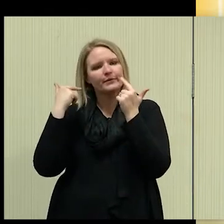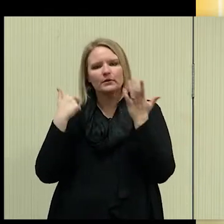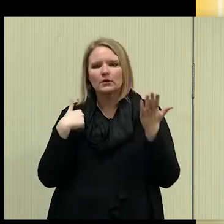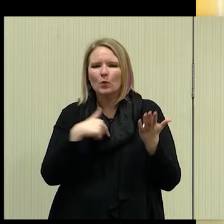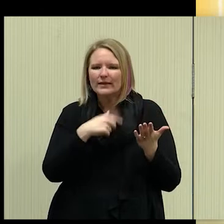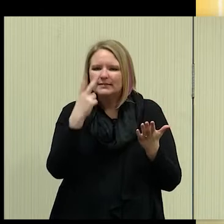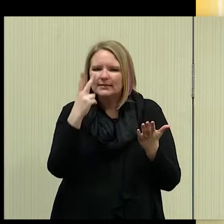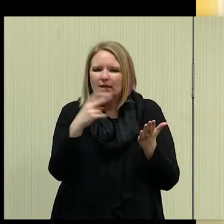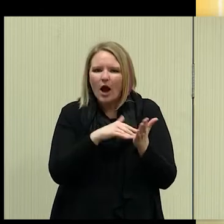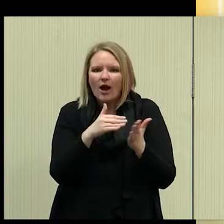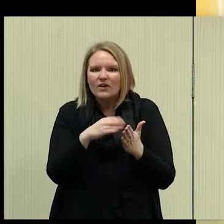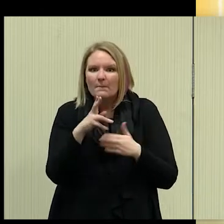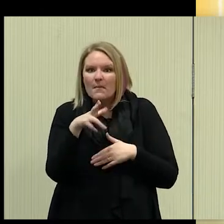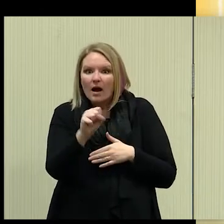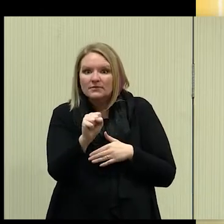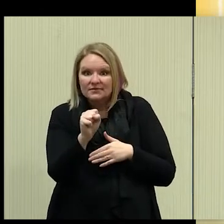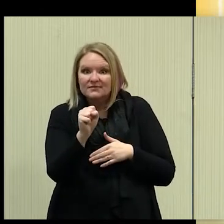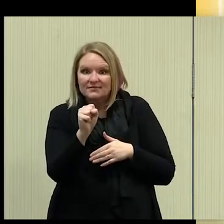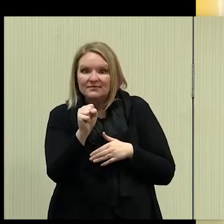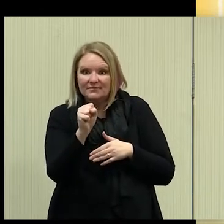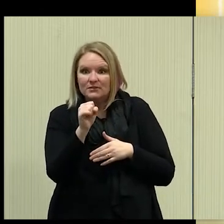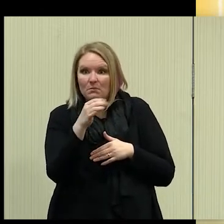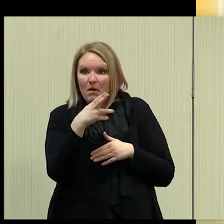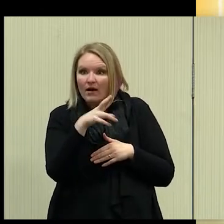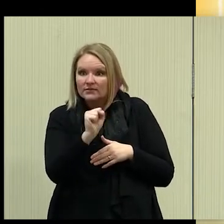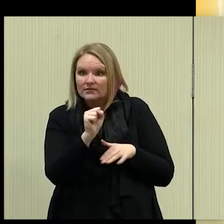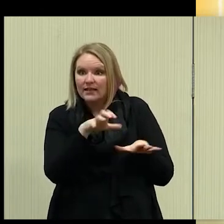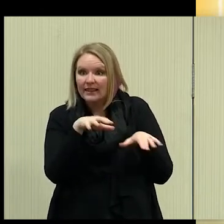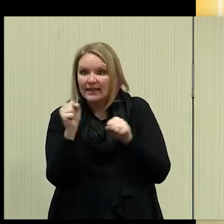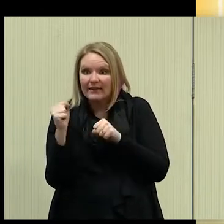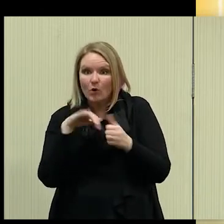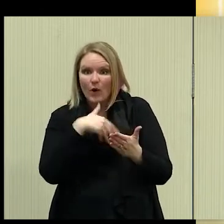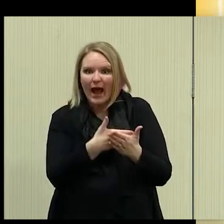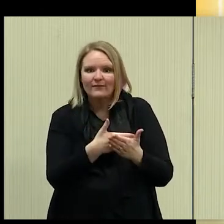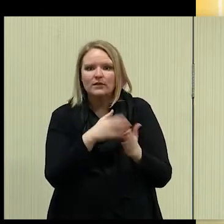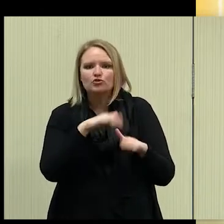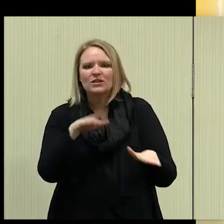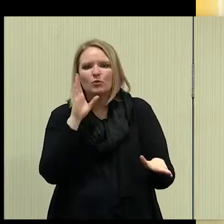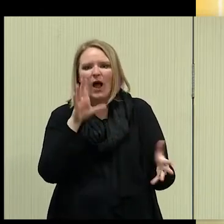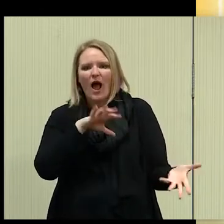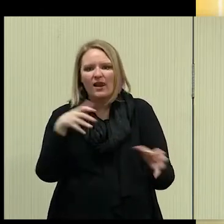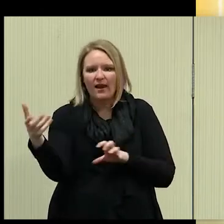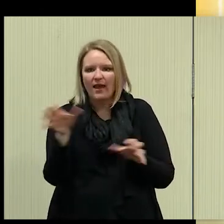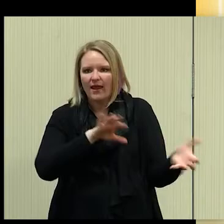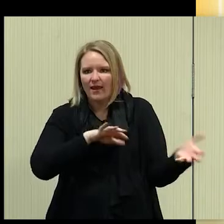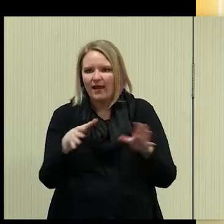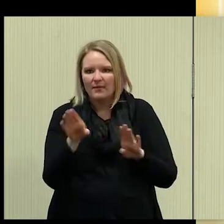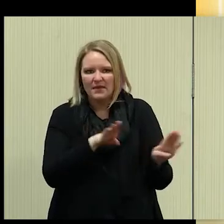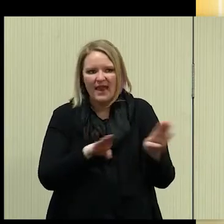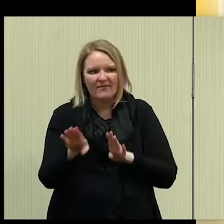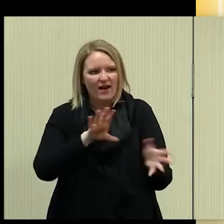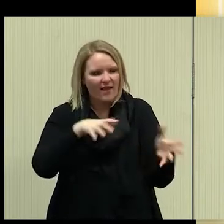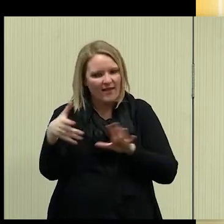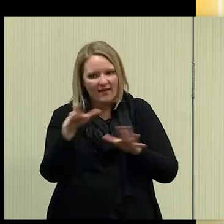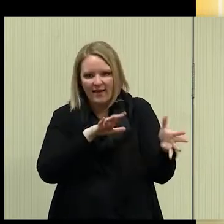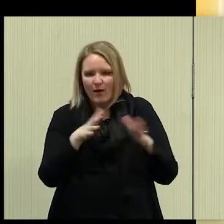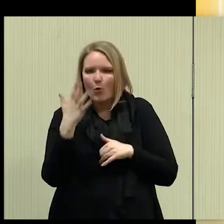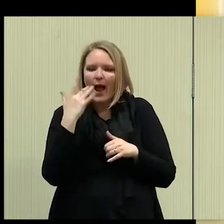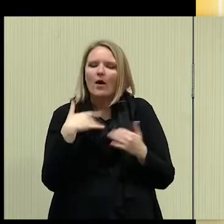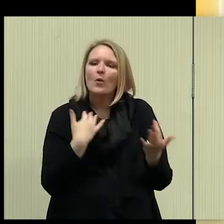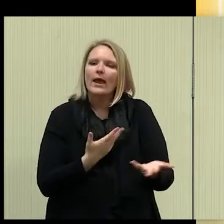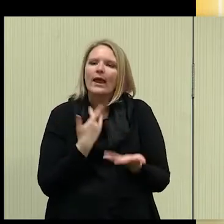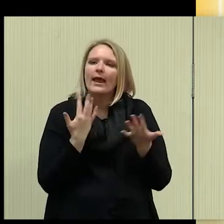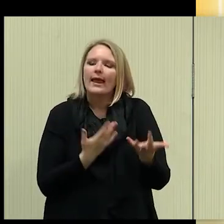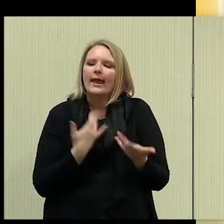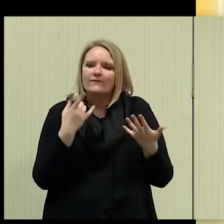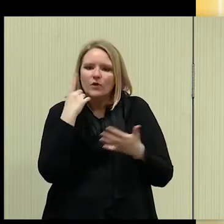this too, like at the bus arrival time and departure, children engage in a lot of challenging behavior when they're just standing there waiting for